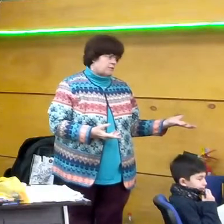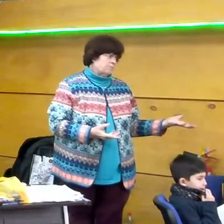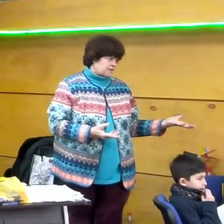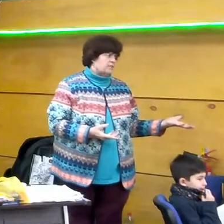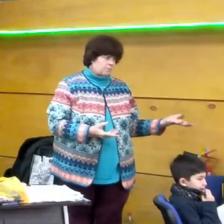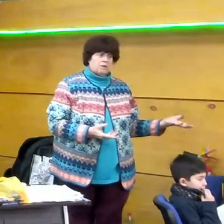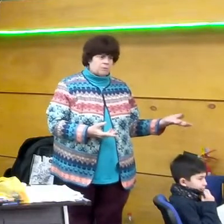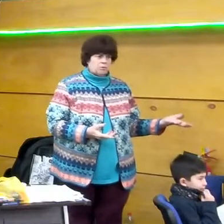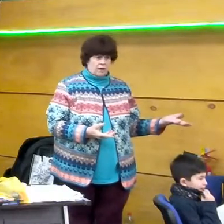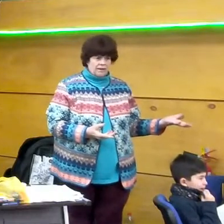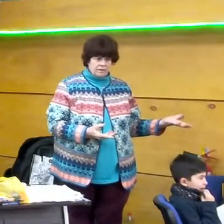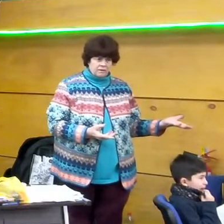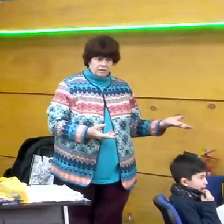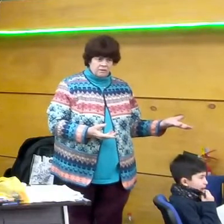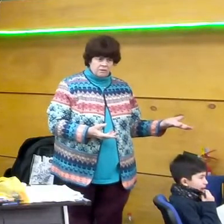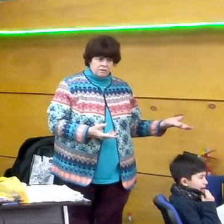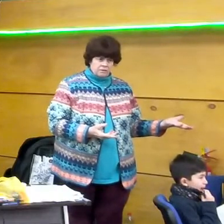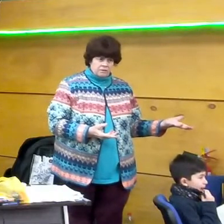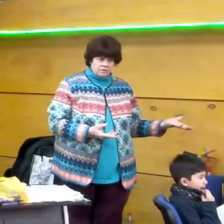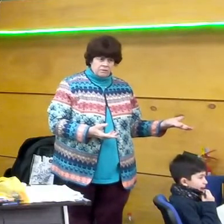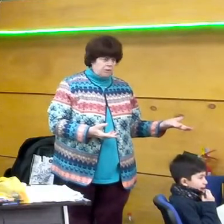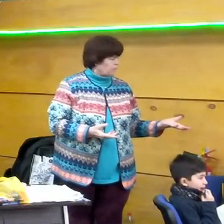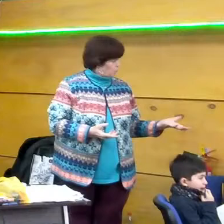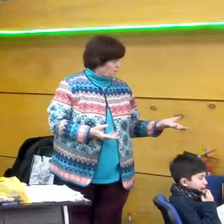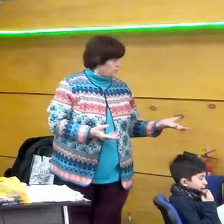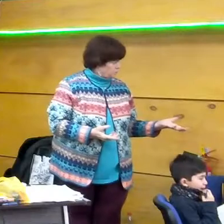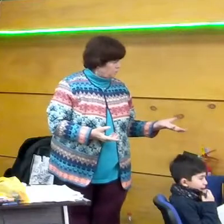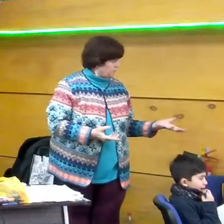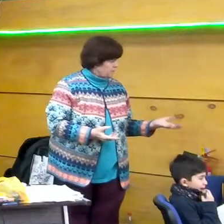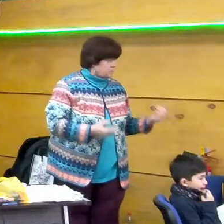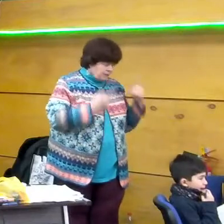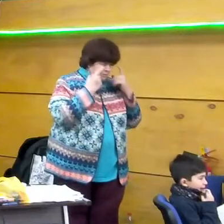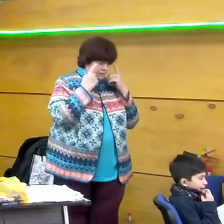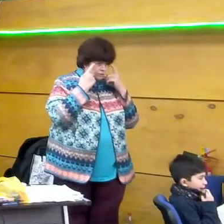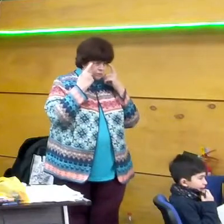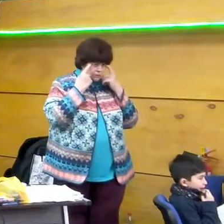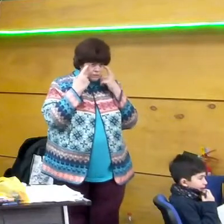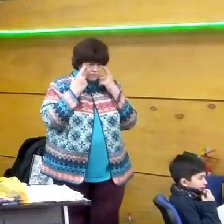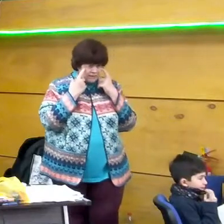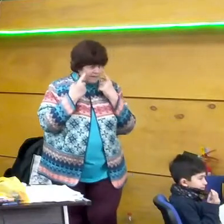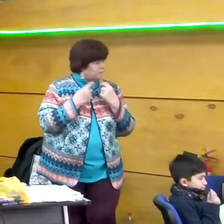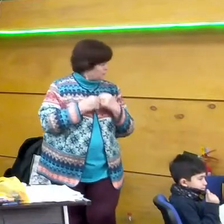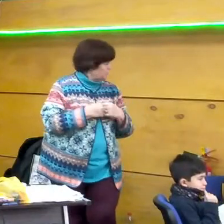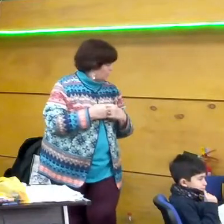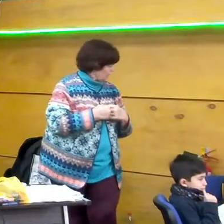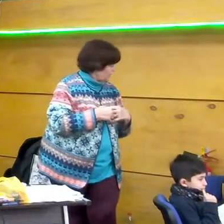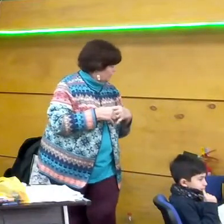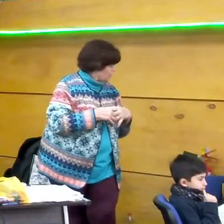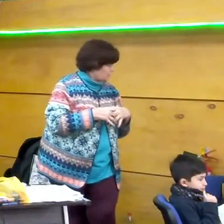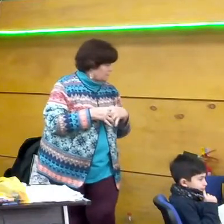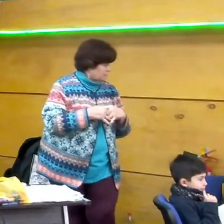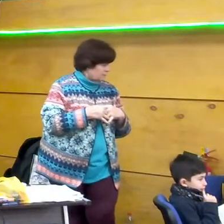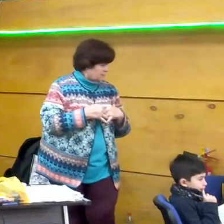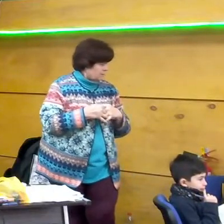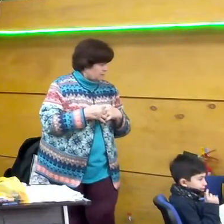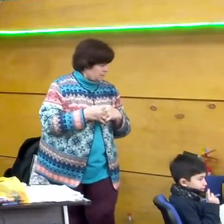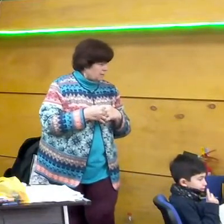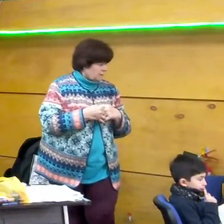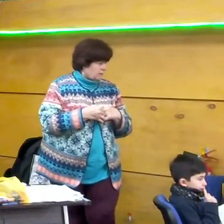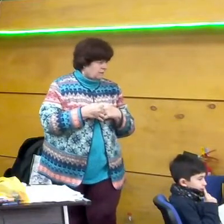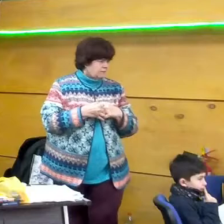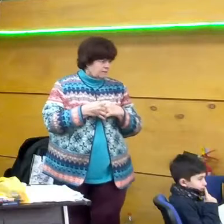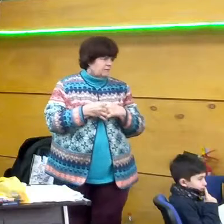I've read some things that make me cry. Do you ever watch the movies sometimes and the story is so sad it makes you cry?